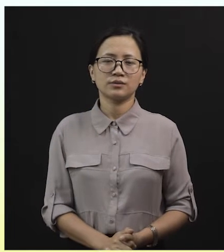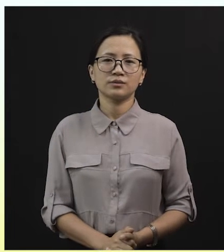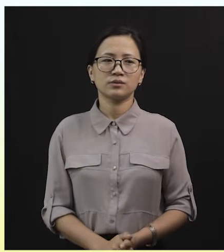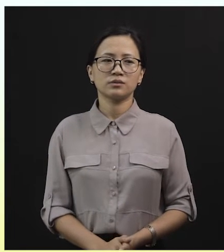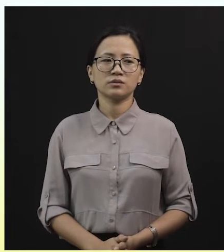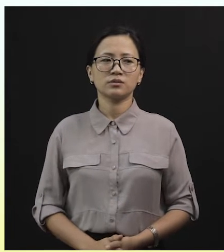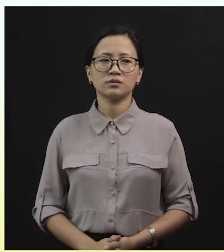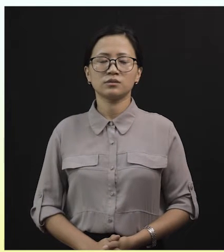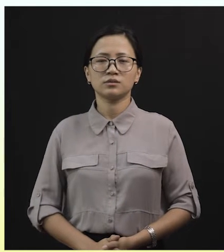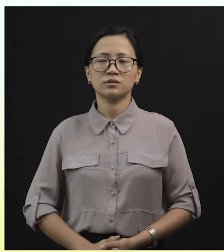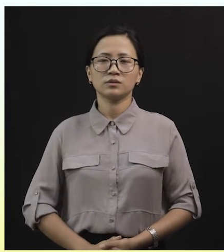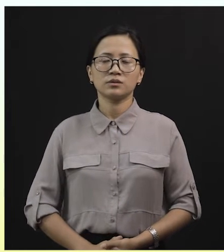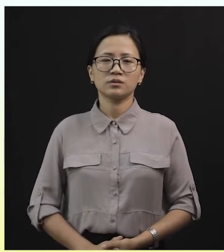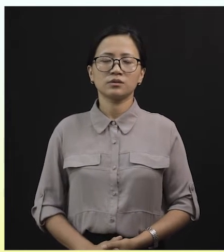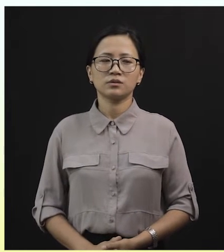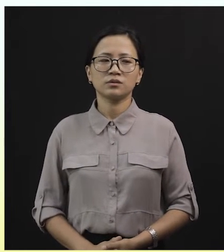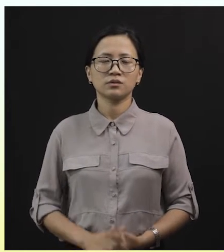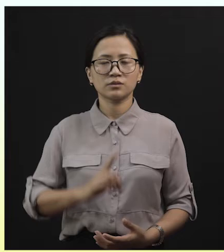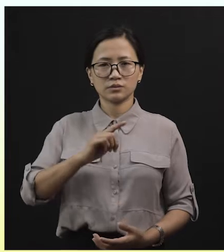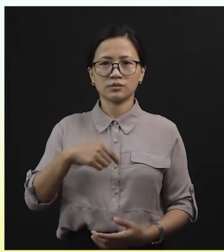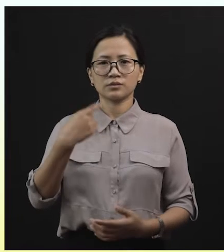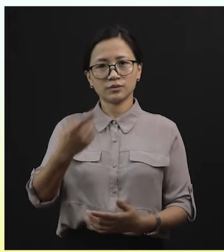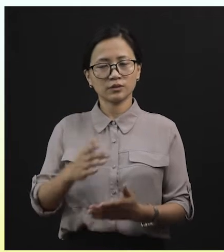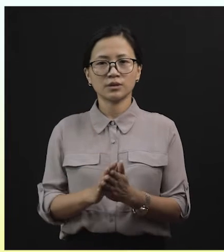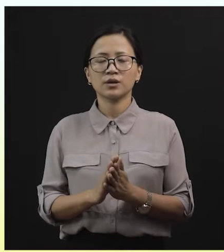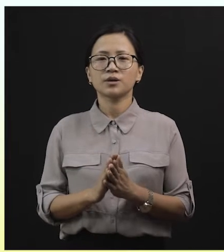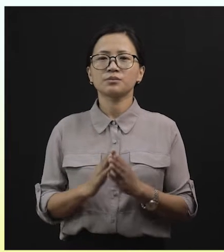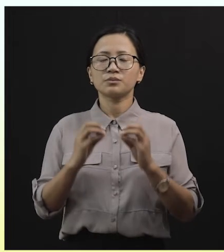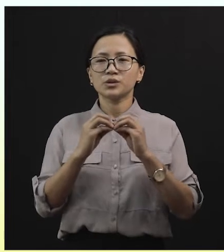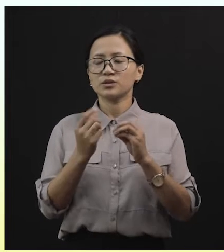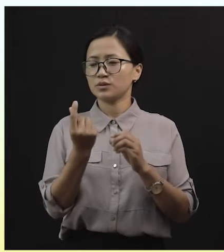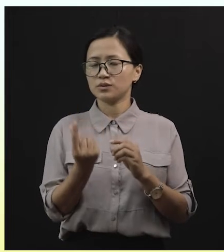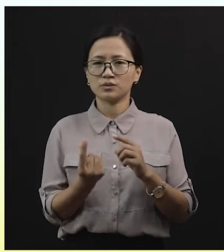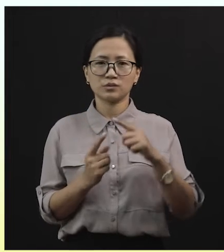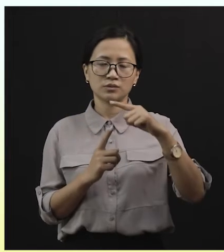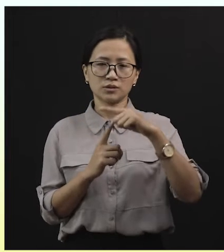L-A-D-Y-B-I-R-D. Bird, ladybird. Now next, butterfly.